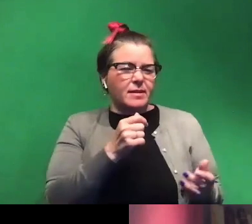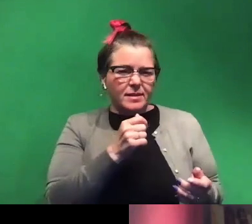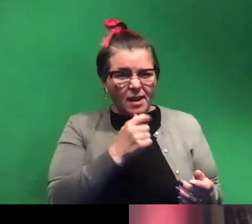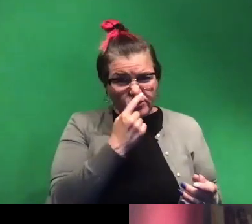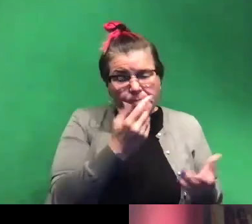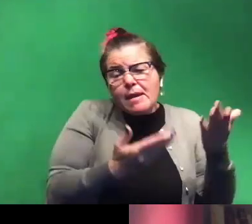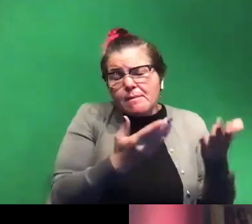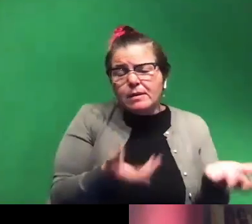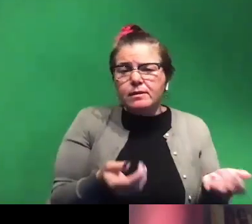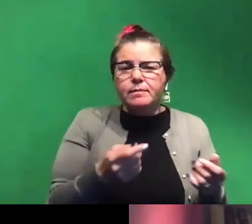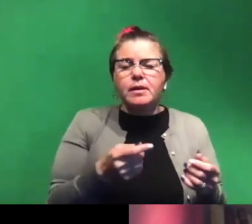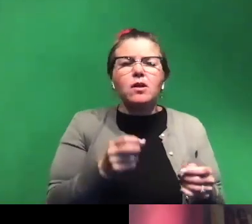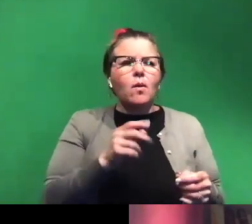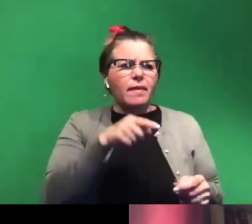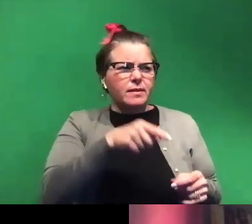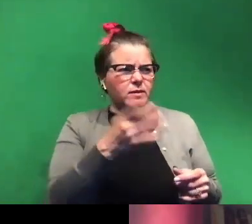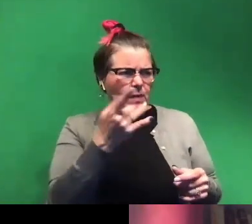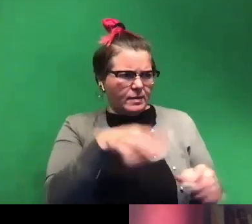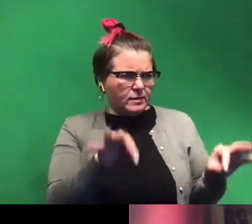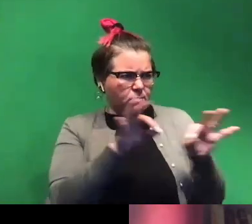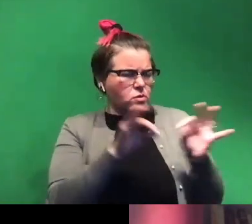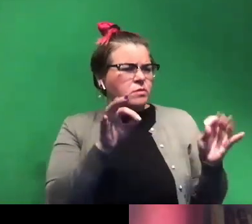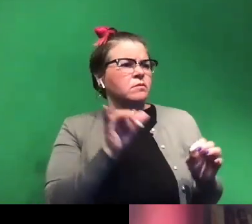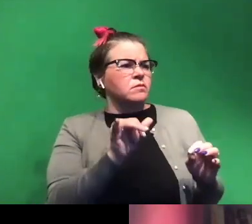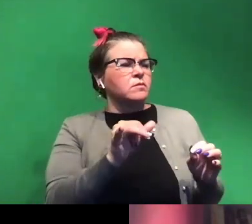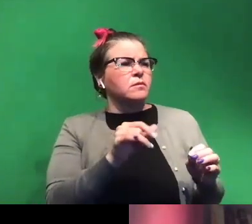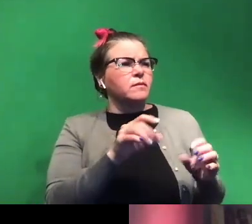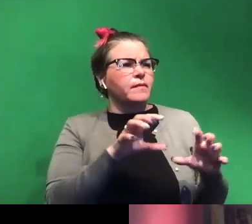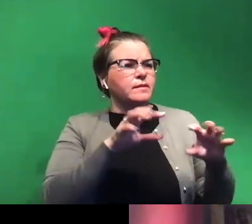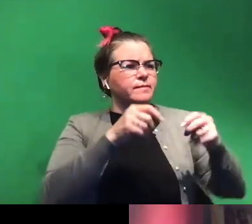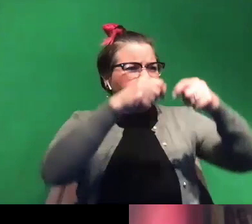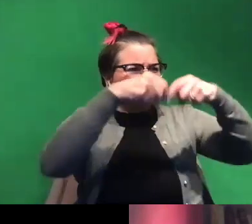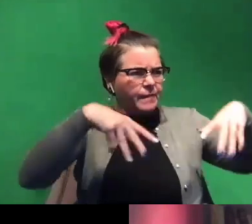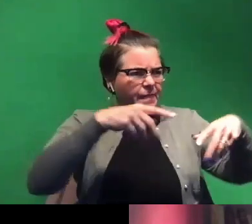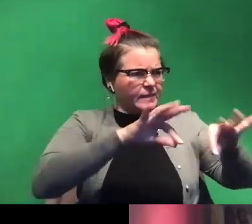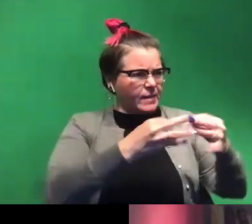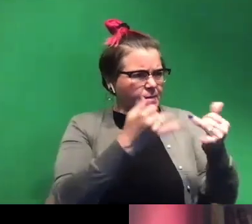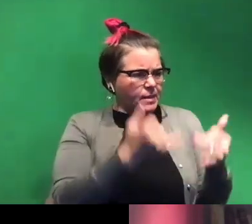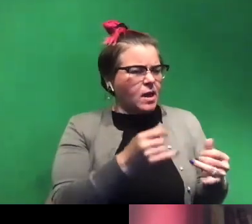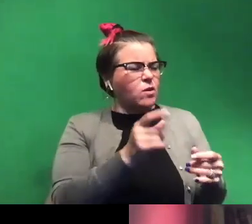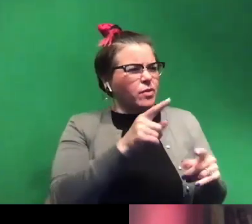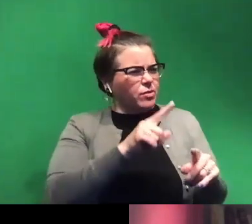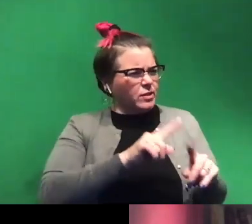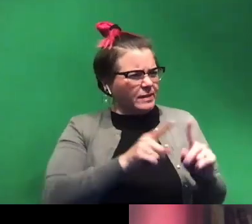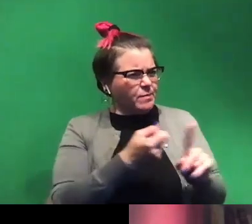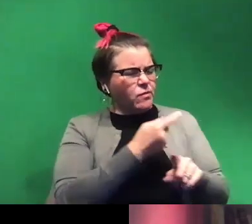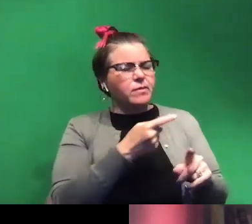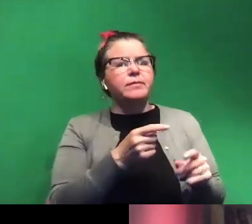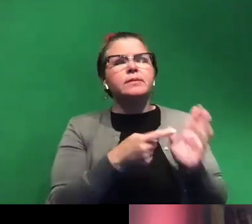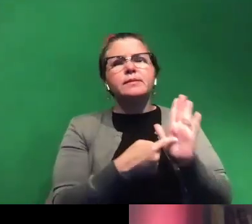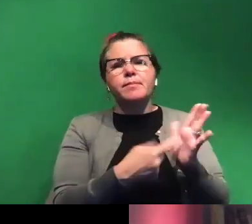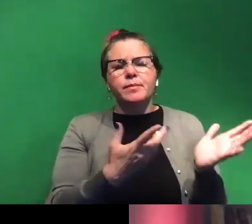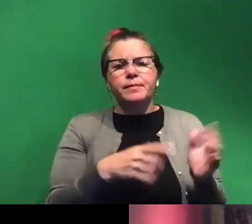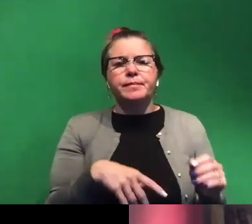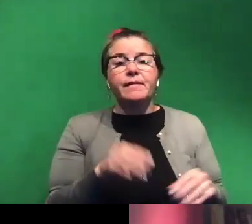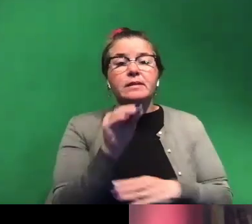sometimes like, okay, this is why this is significant. This is how it fits in this family, and we used to think it was something different. An example of that would be, there's a